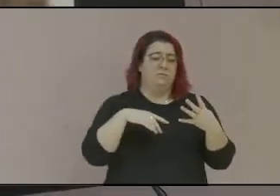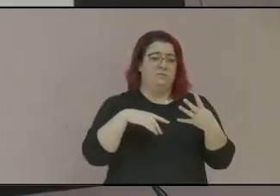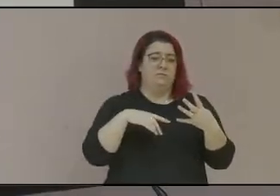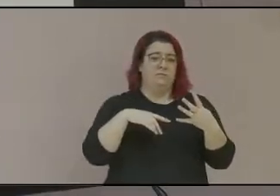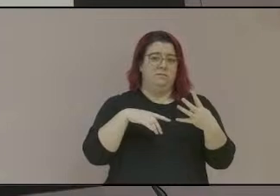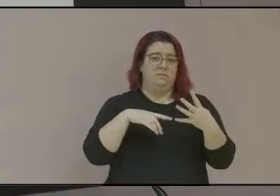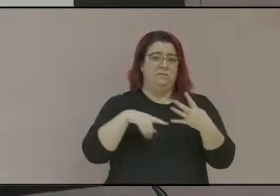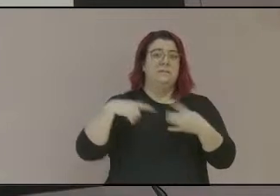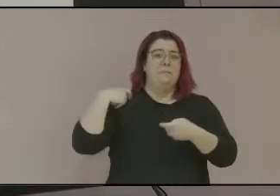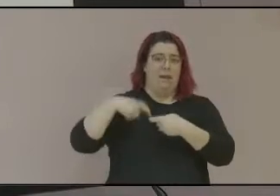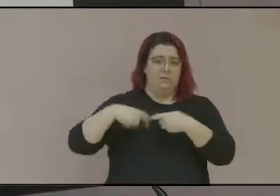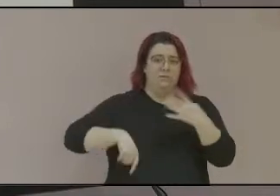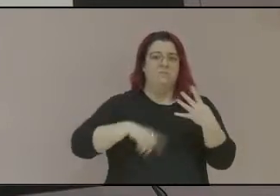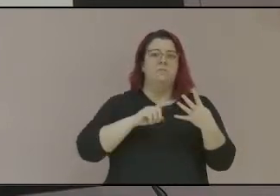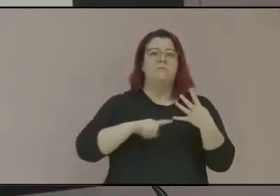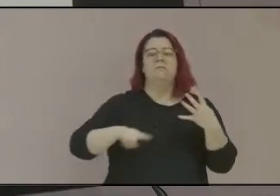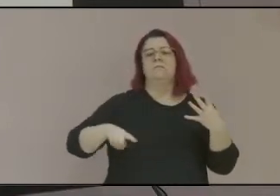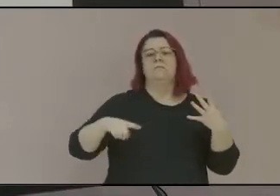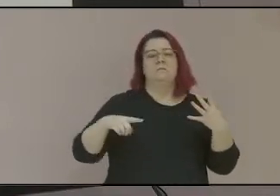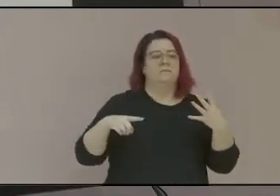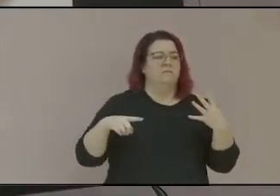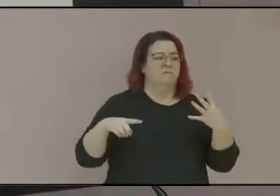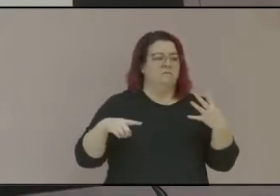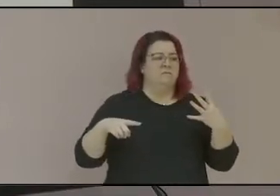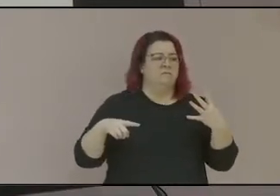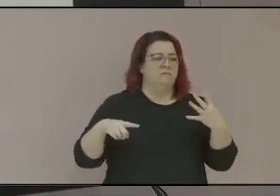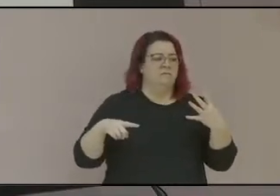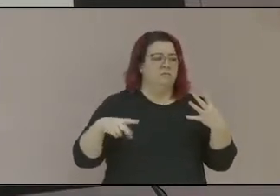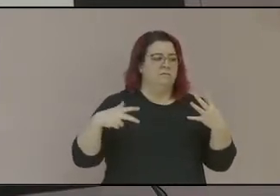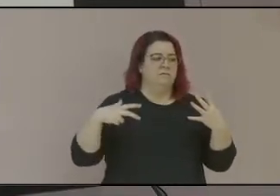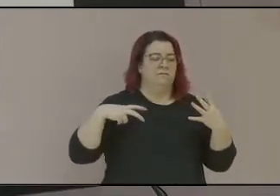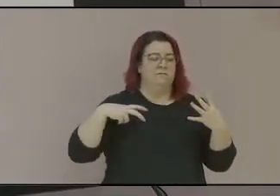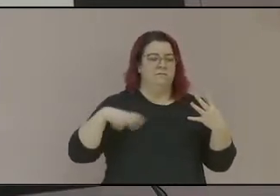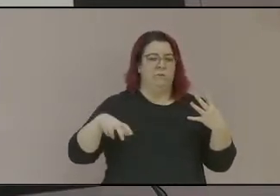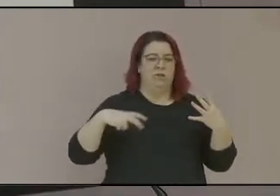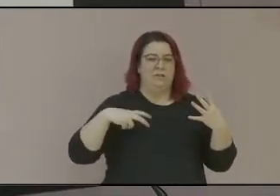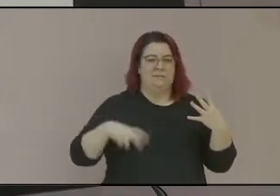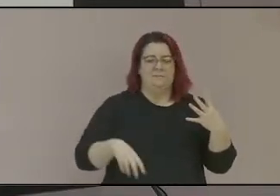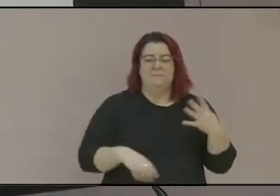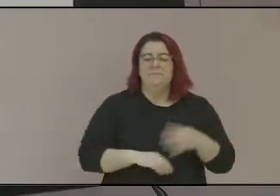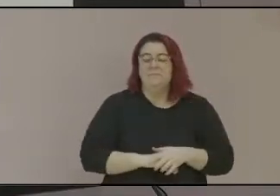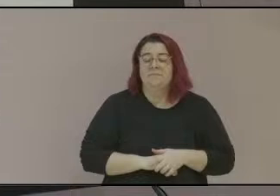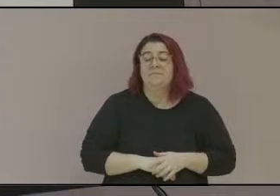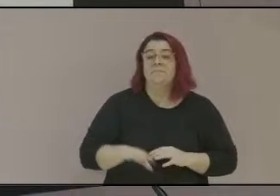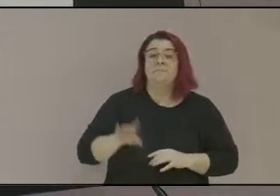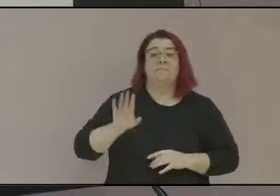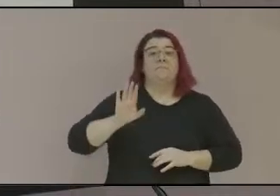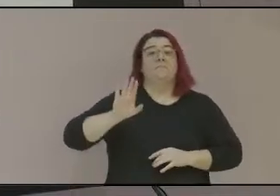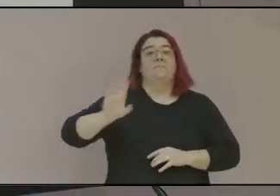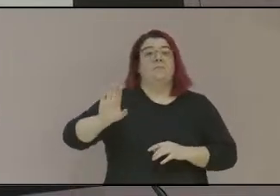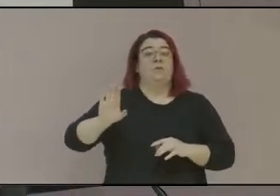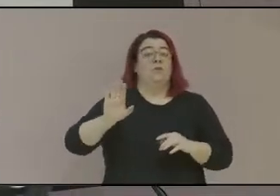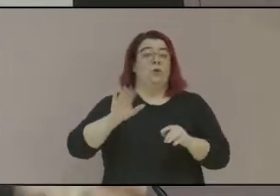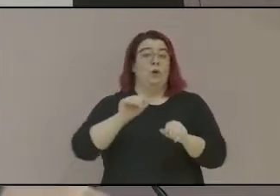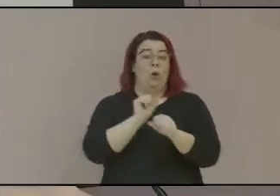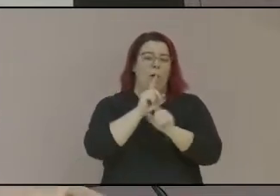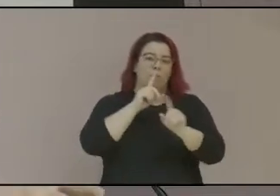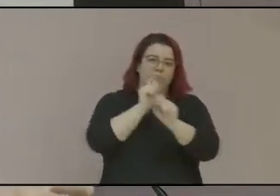scholars around these themes. Specifically, her work centers on media and